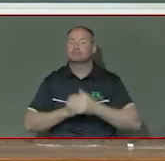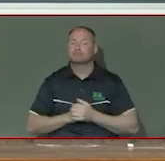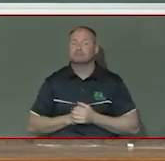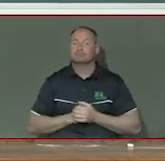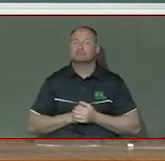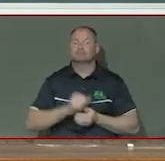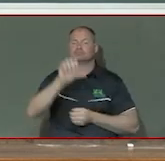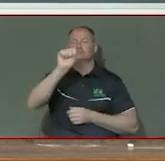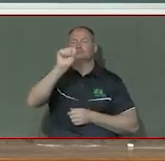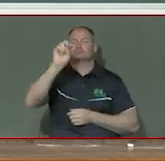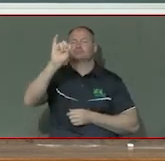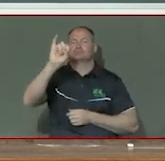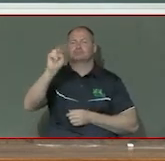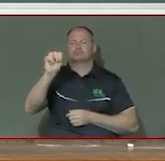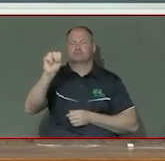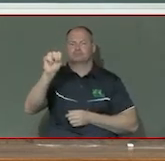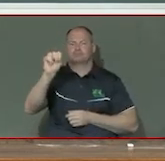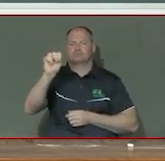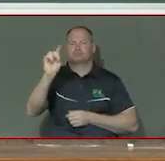sin the first,